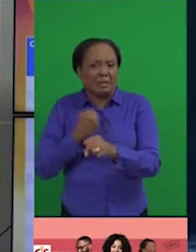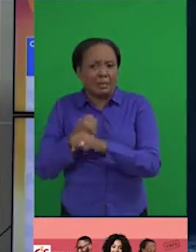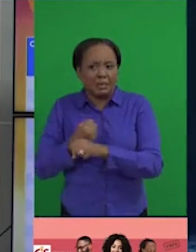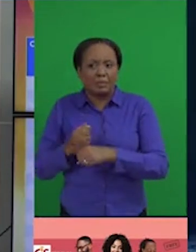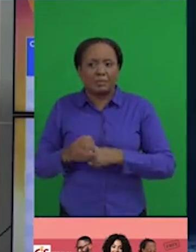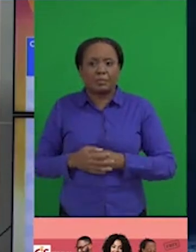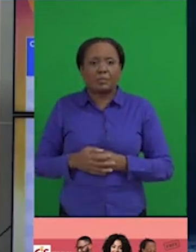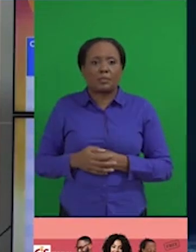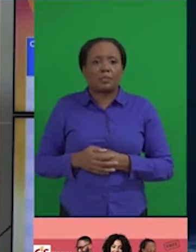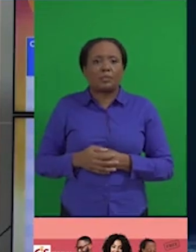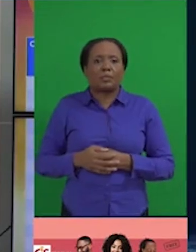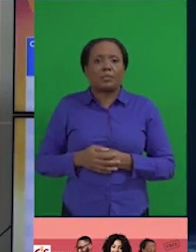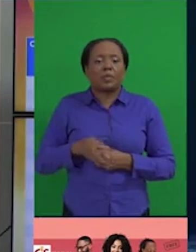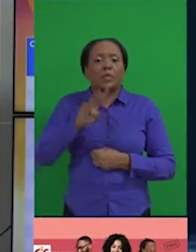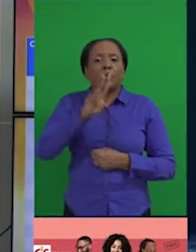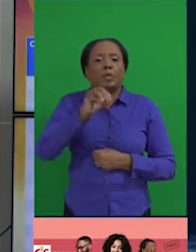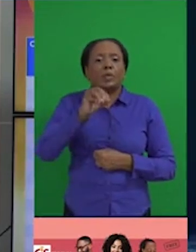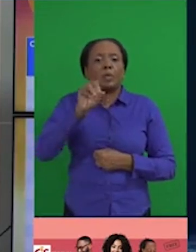2001 to 2030.